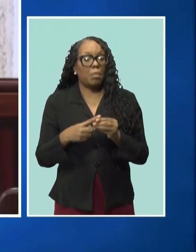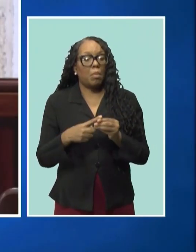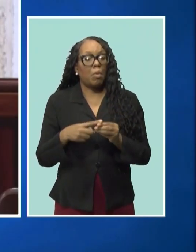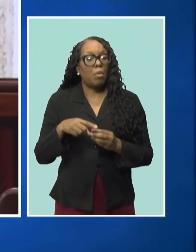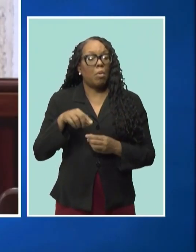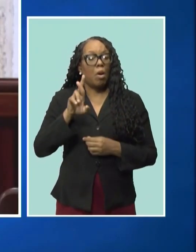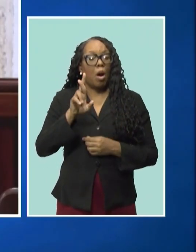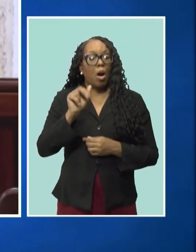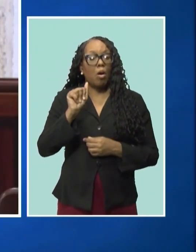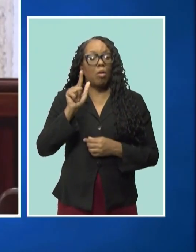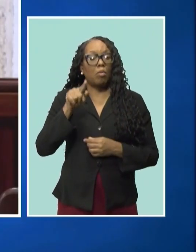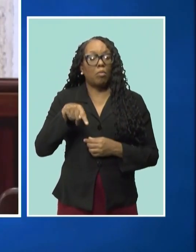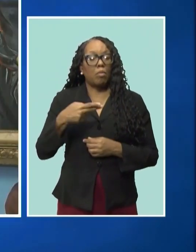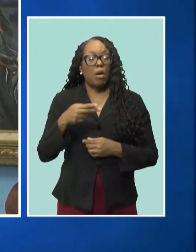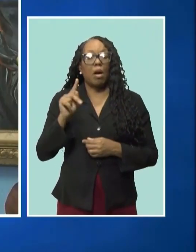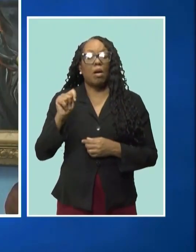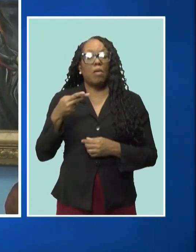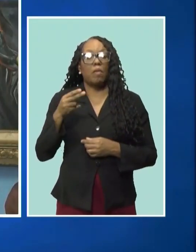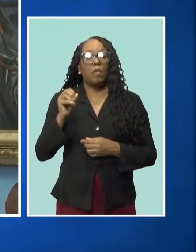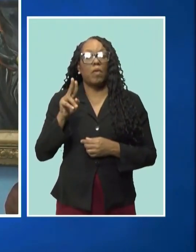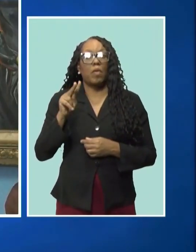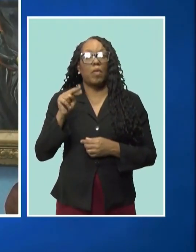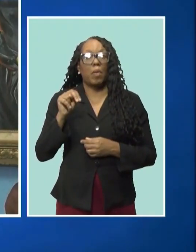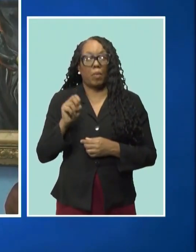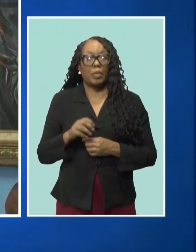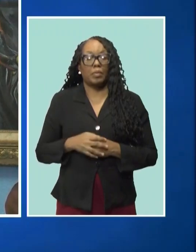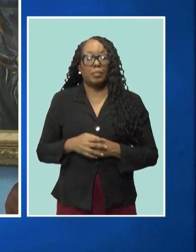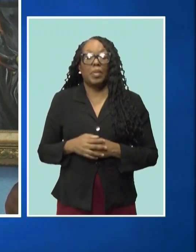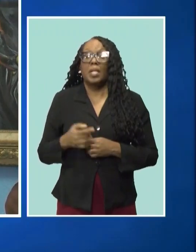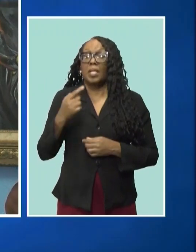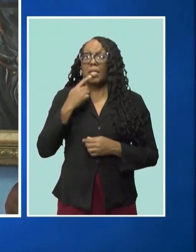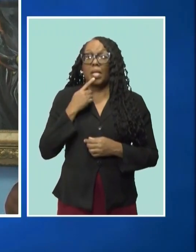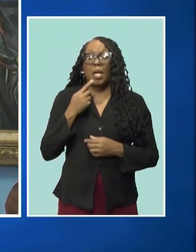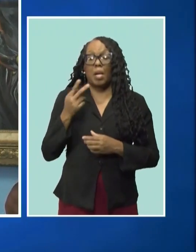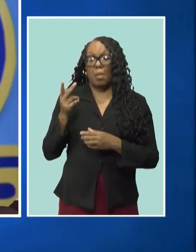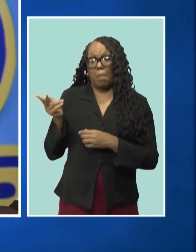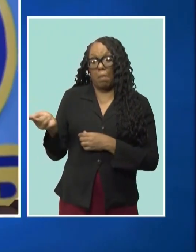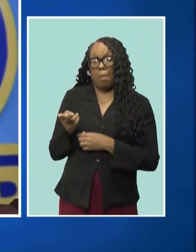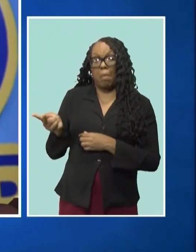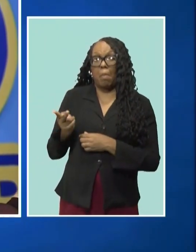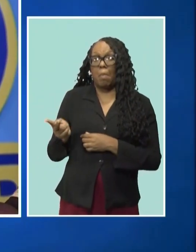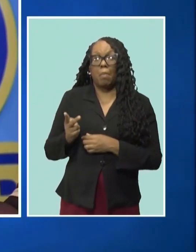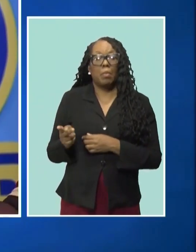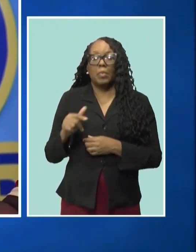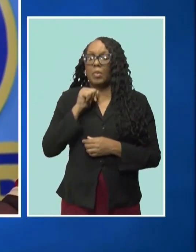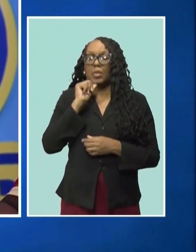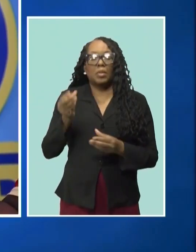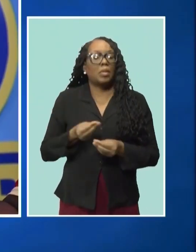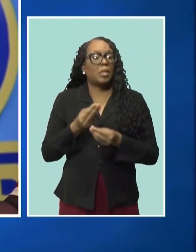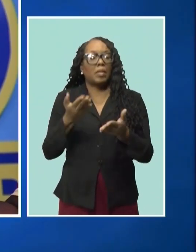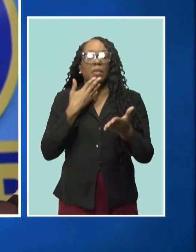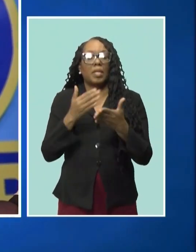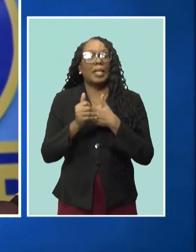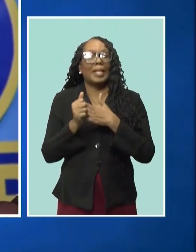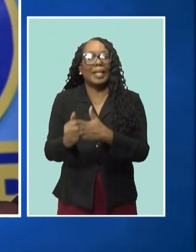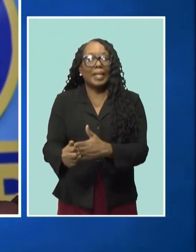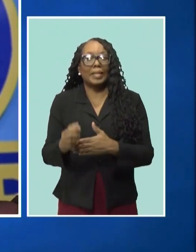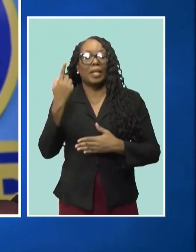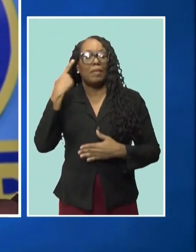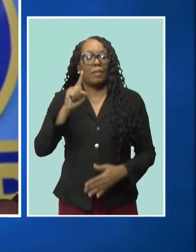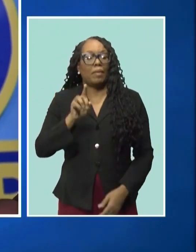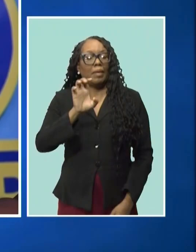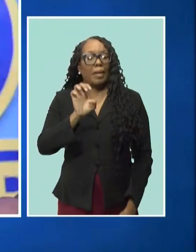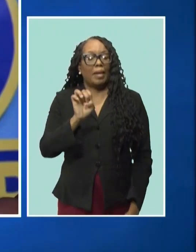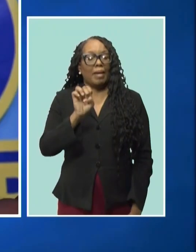DLP. It also charges that Dr. Yearwood and Mr. Blackett continually fail to give proper guidance to the executive and